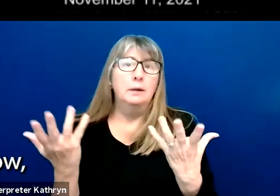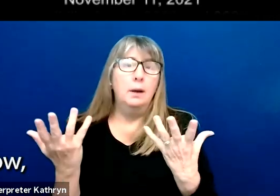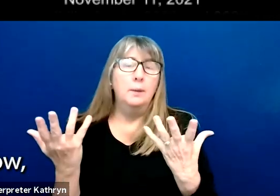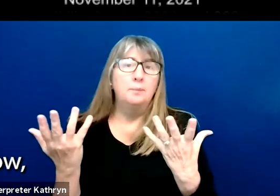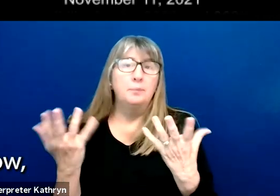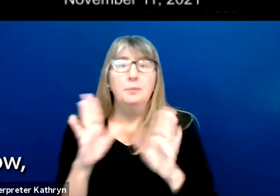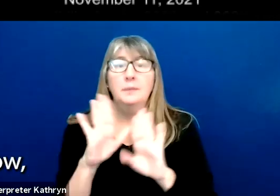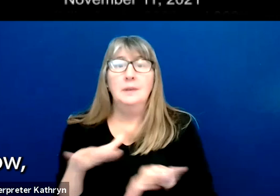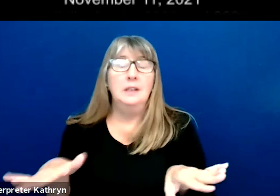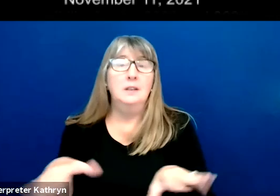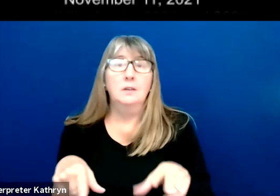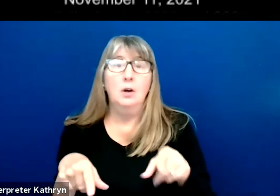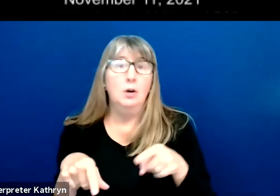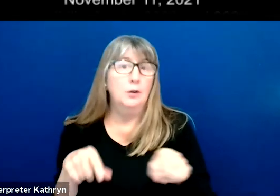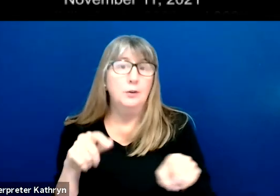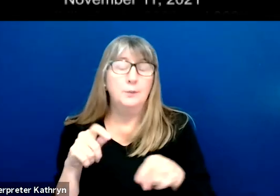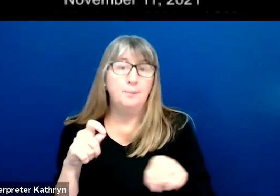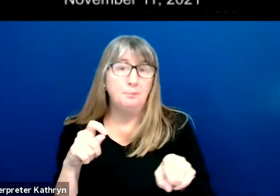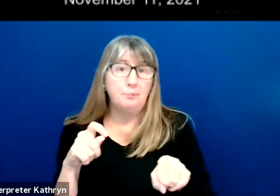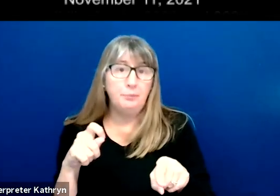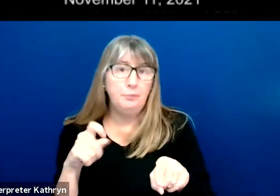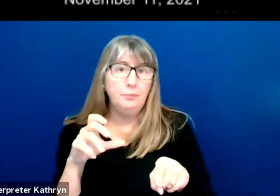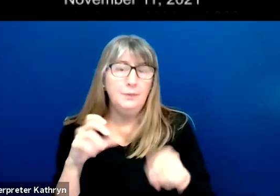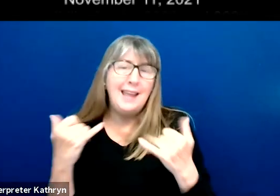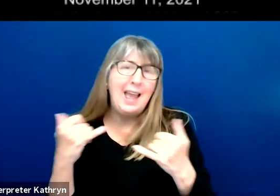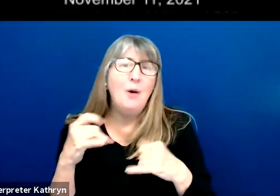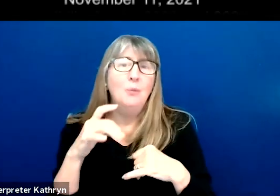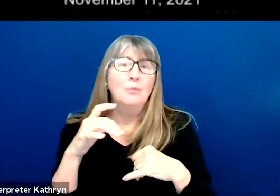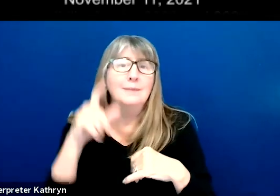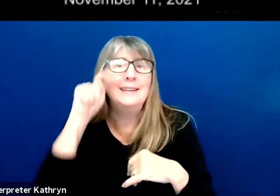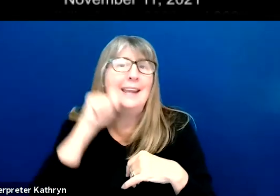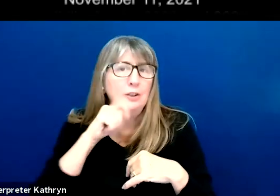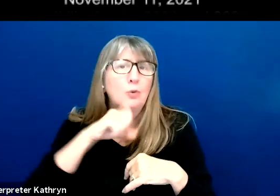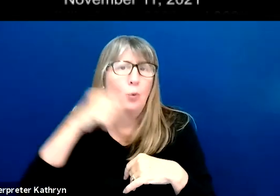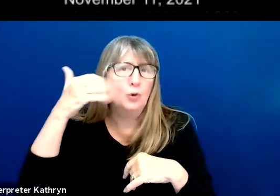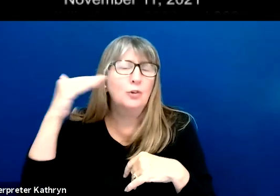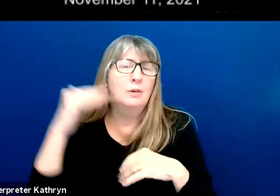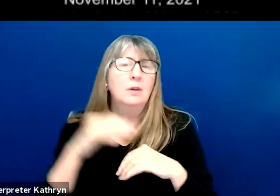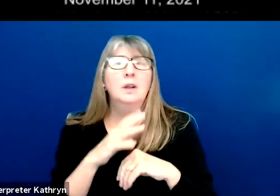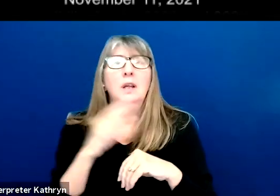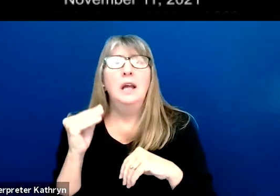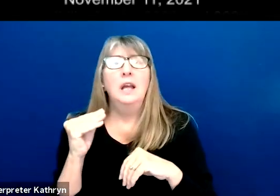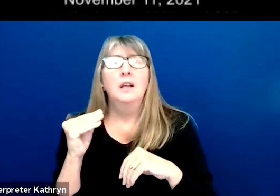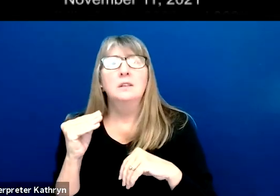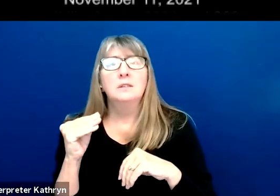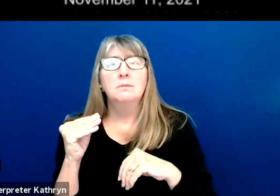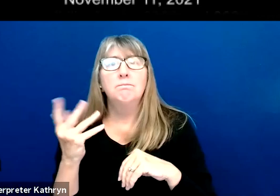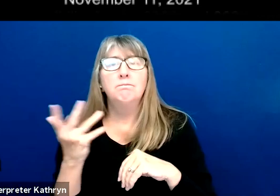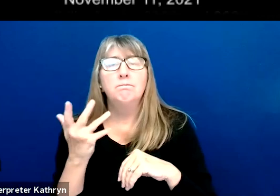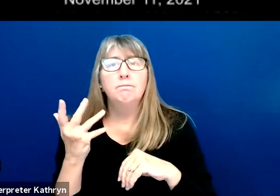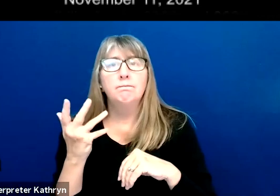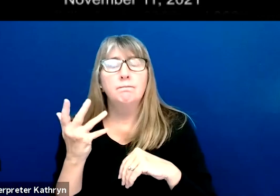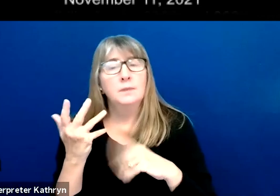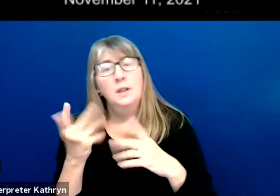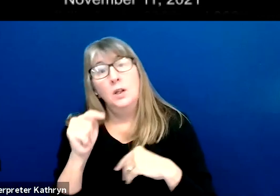my kids are sort of older teenagers, and the